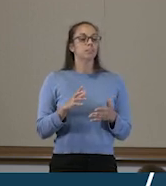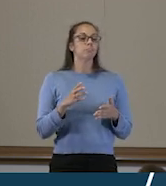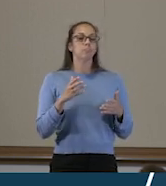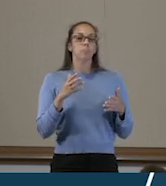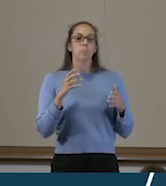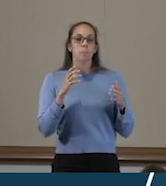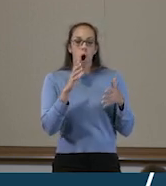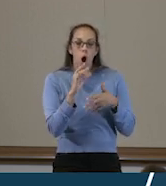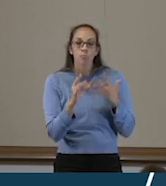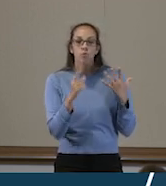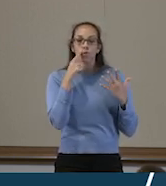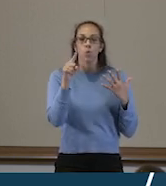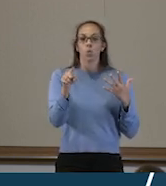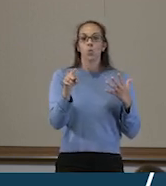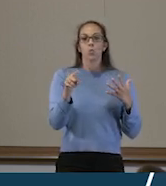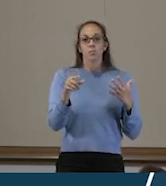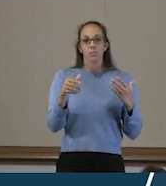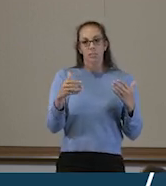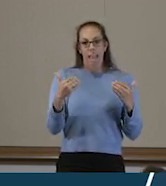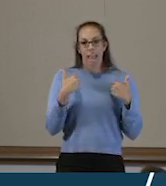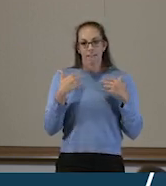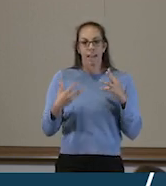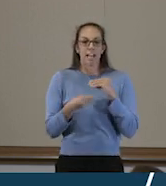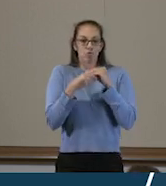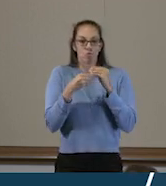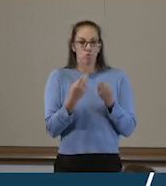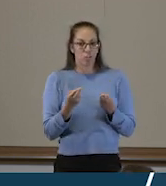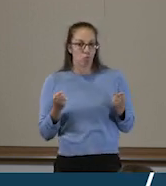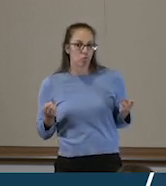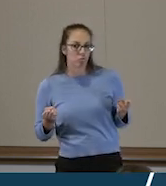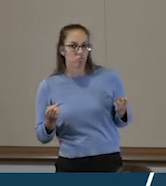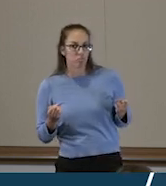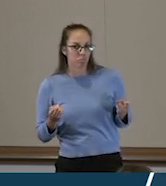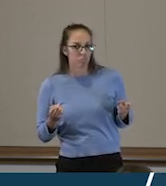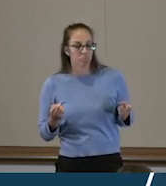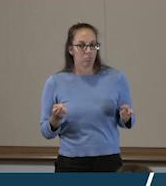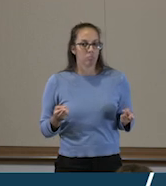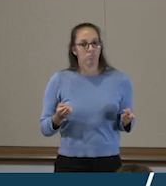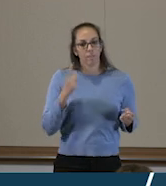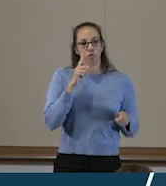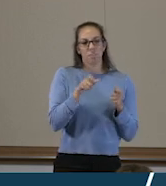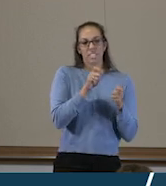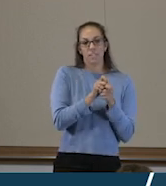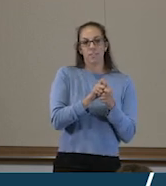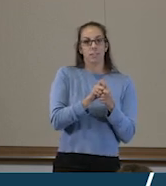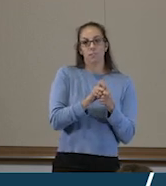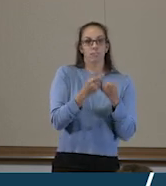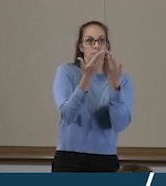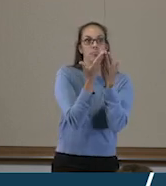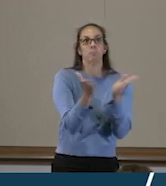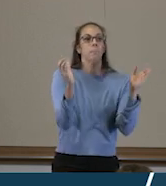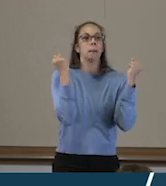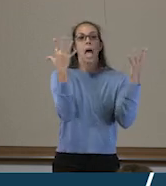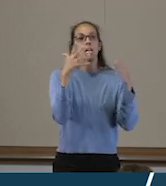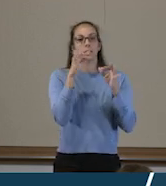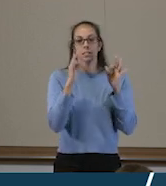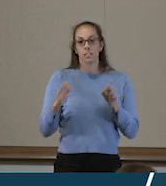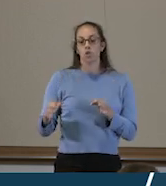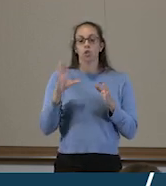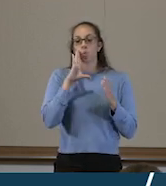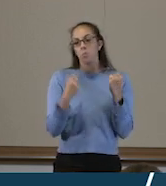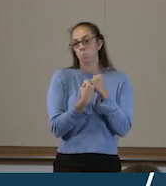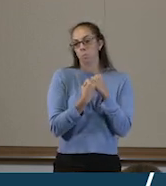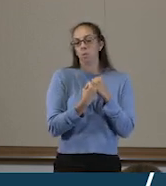be able to be a resource when they're making all types of decisions. But I